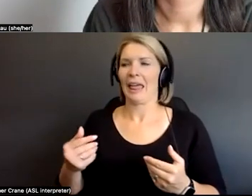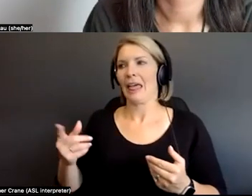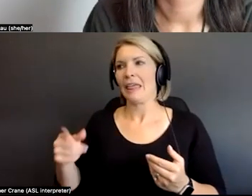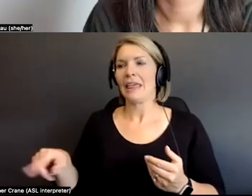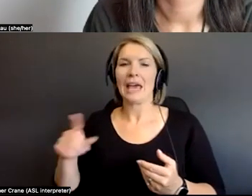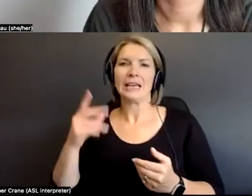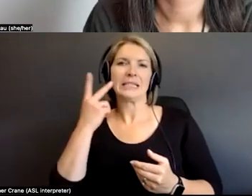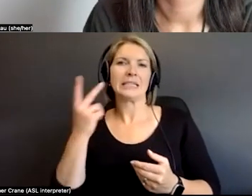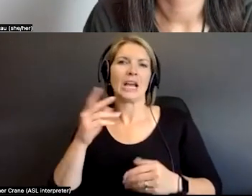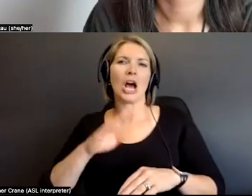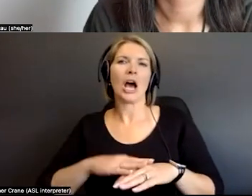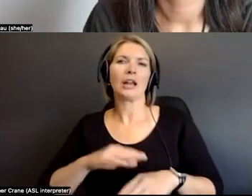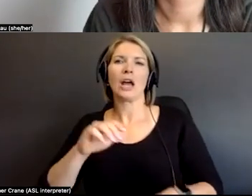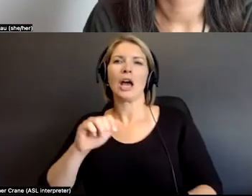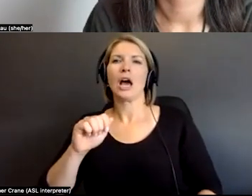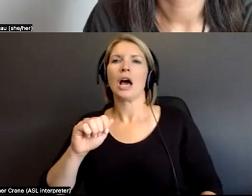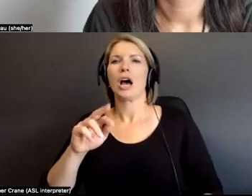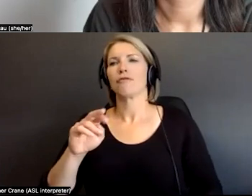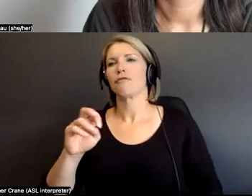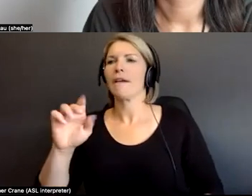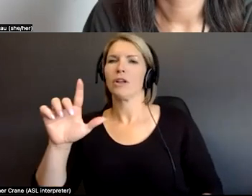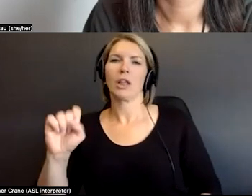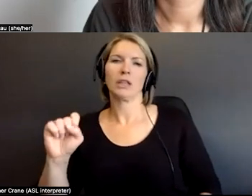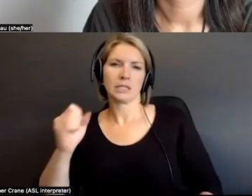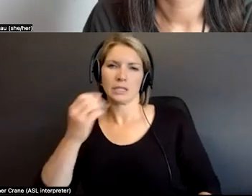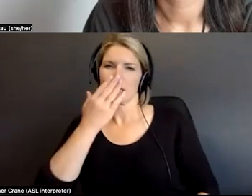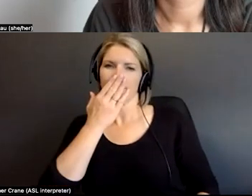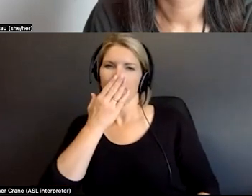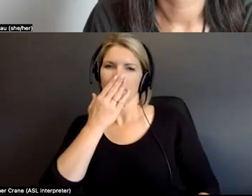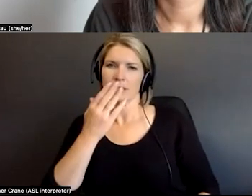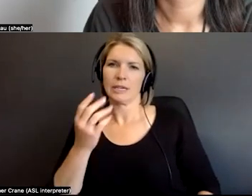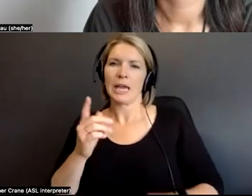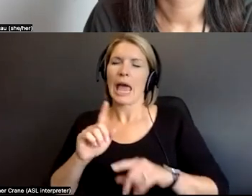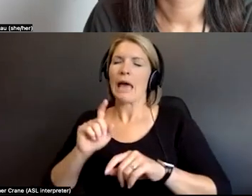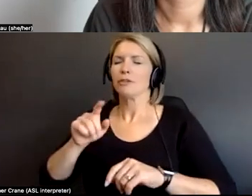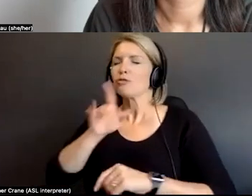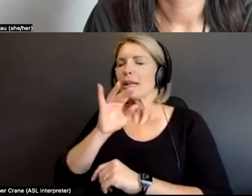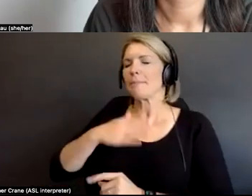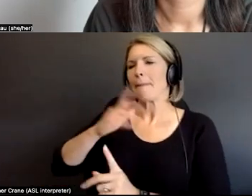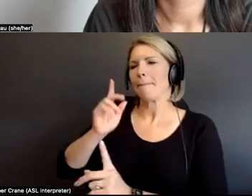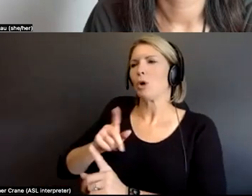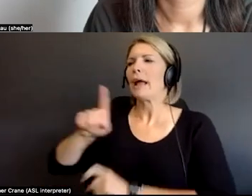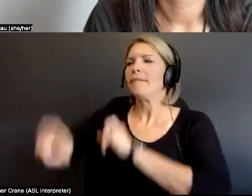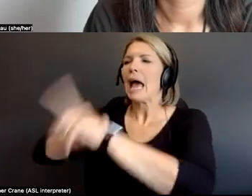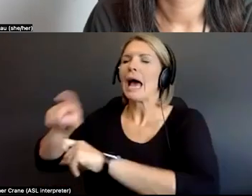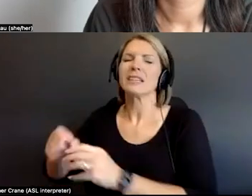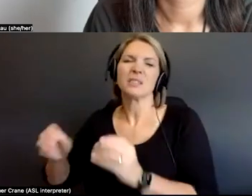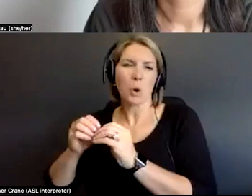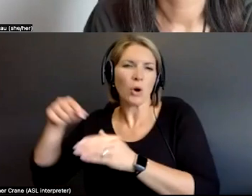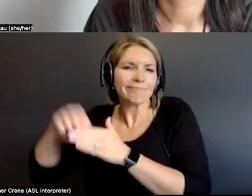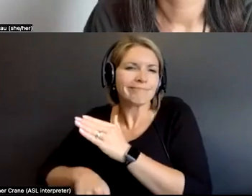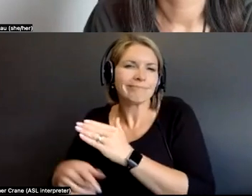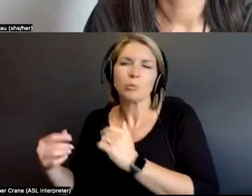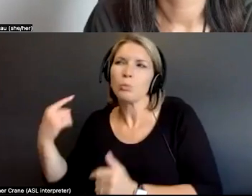cover. Or, right, you know, you just have to dig a little bit. Right. Anyway. Nathan, maybe I can come at